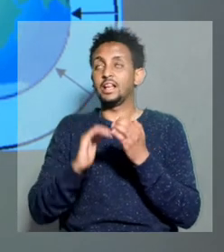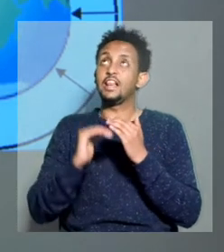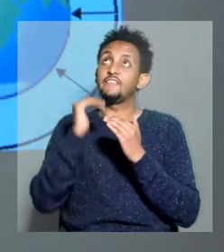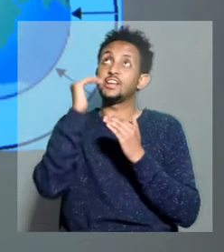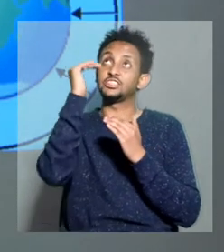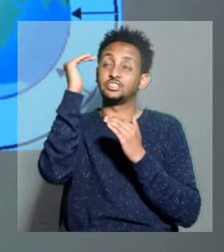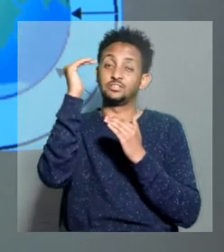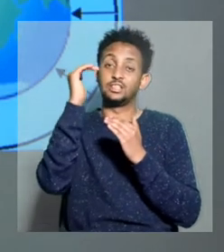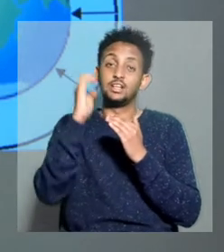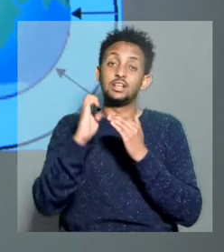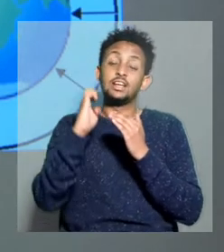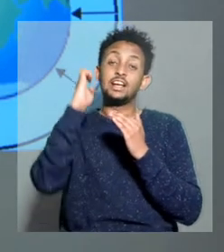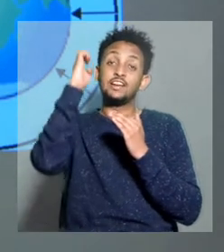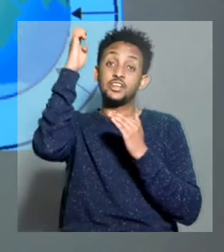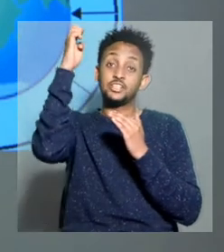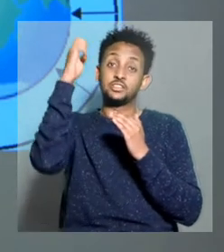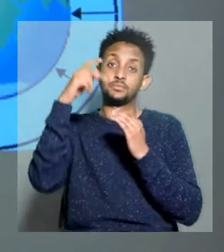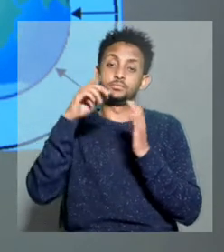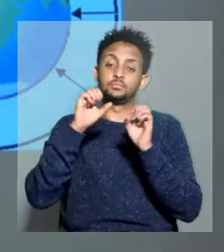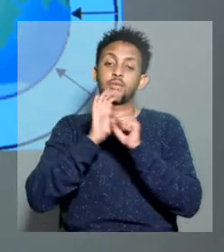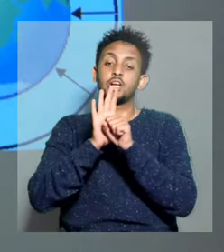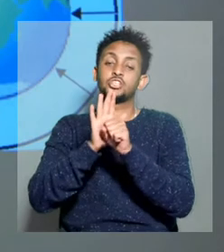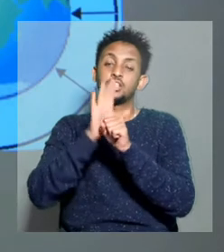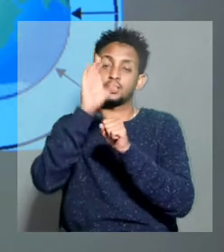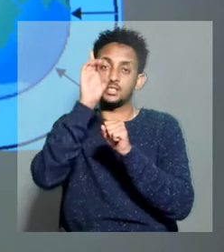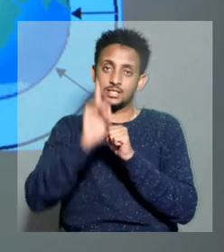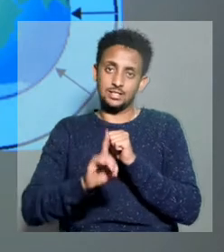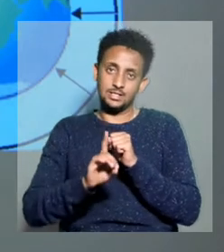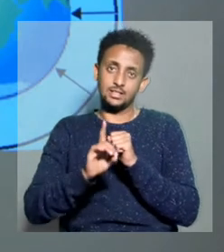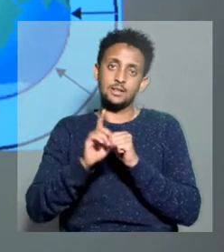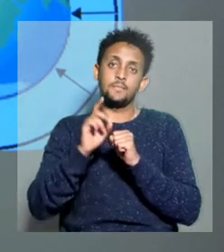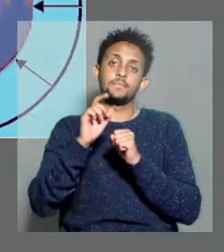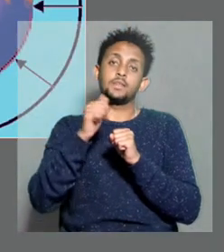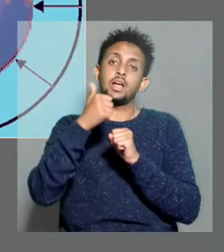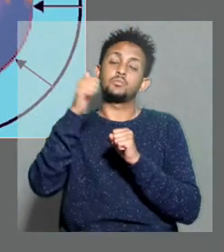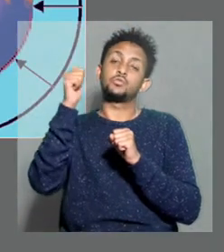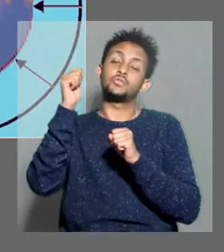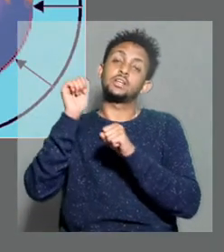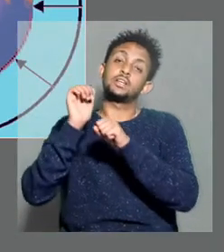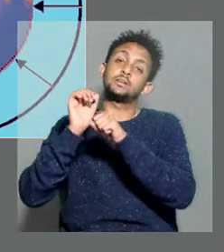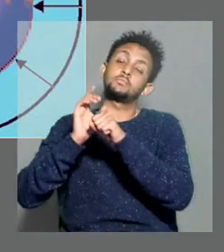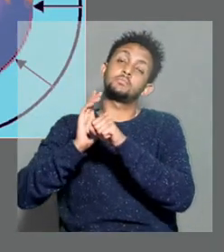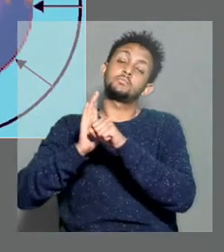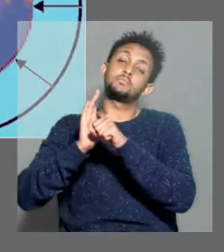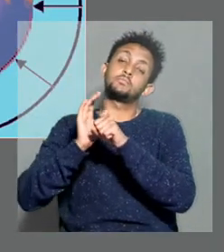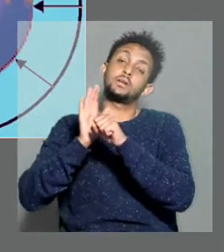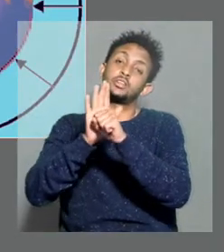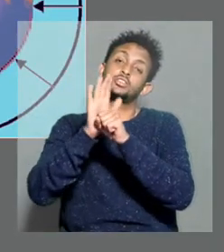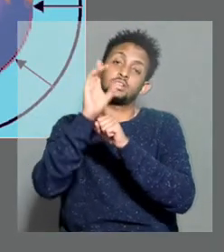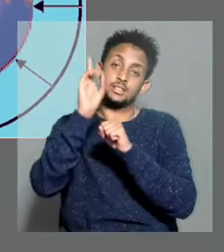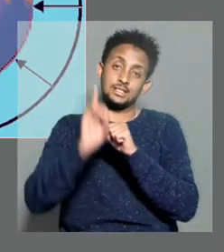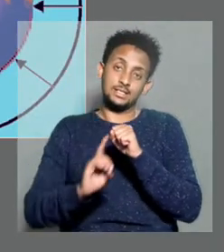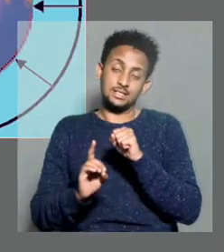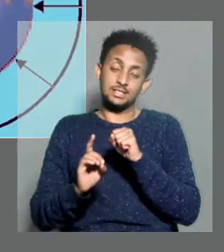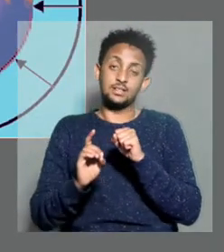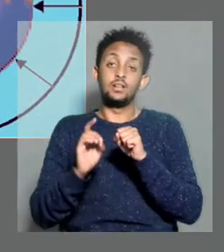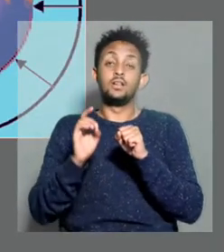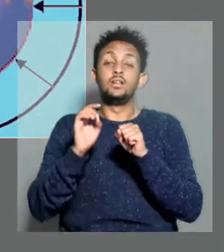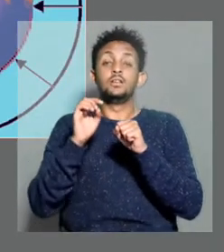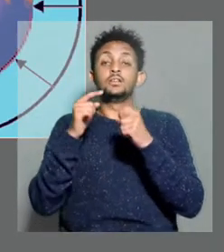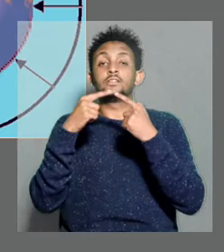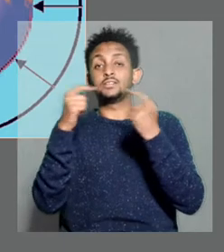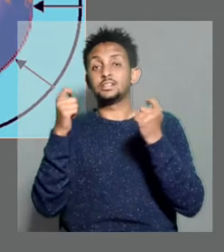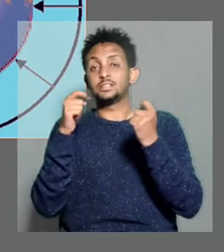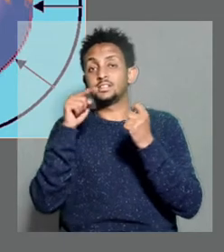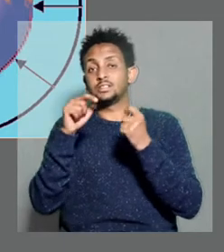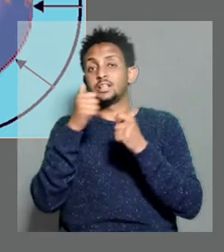increase elevation, pressure decreases, especially atmospheric pressure decreases. Note that elevation has inverse relation